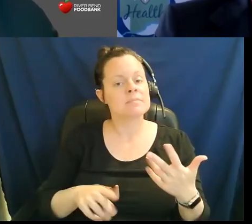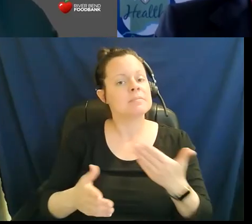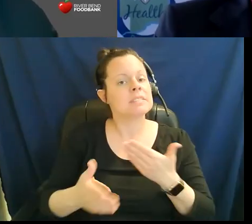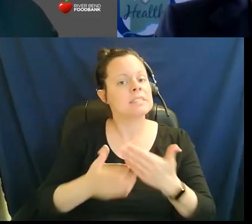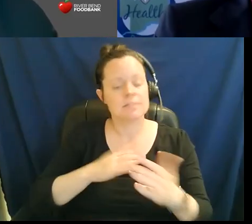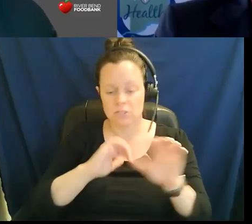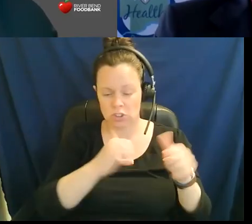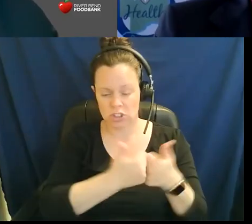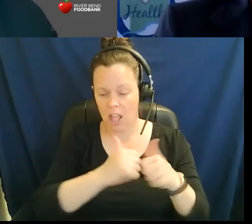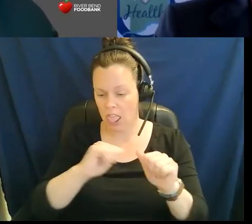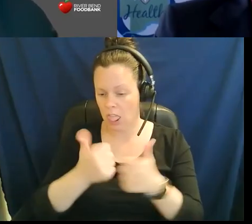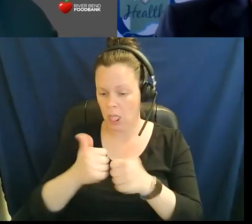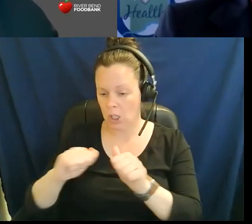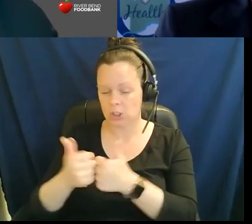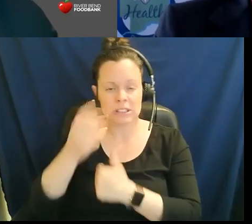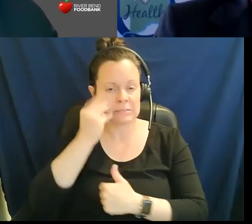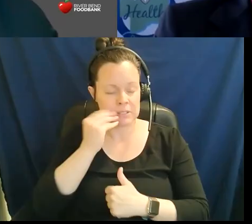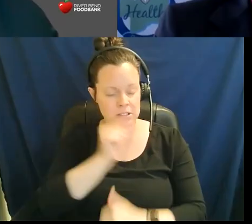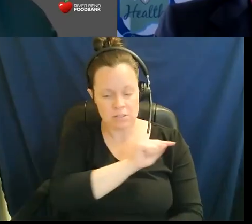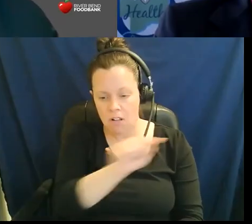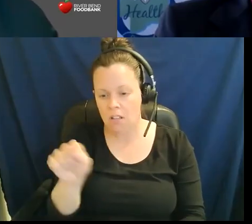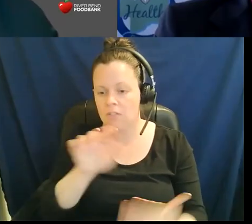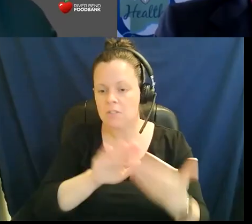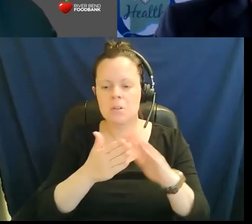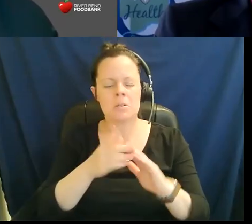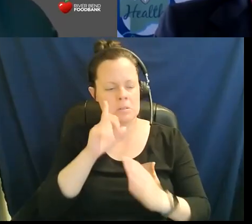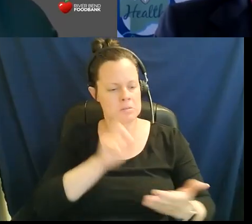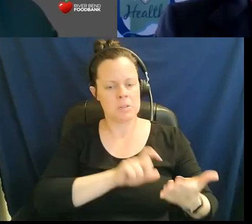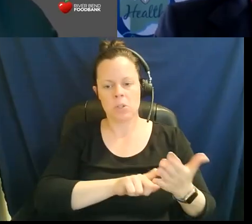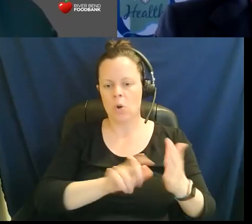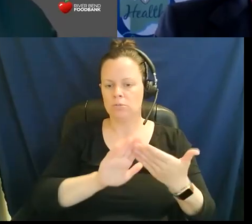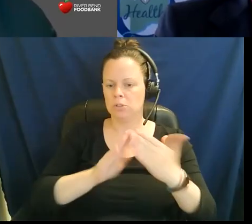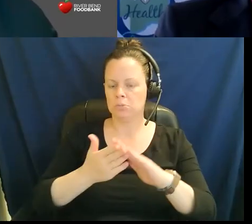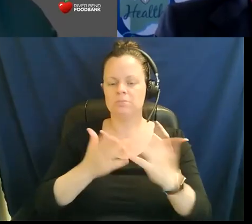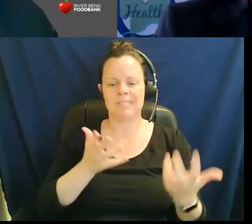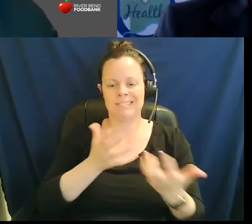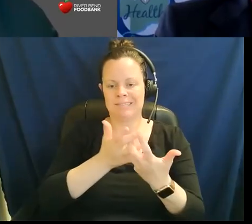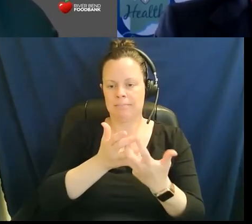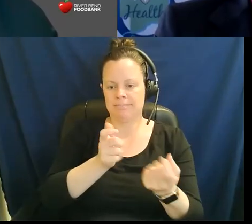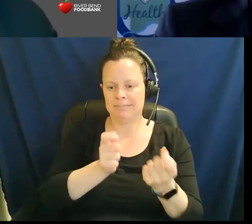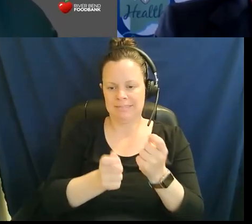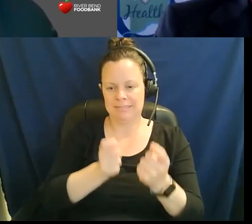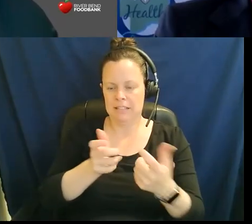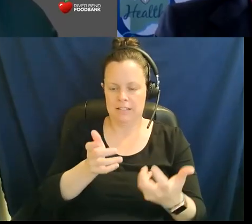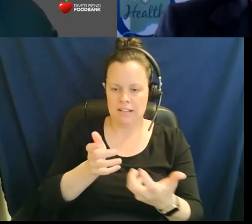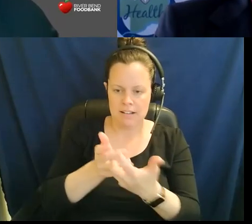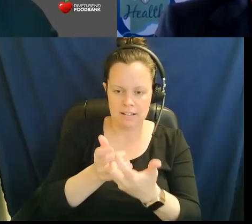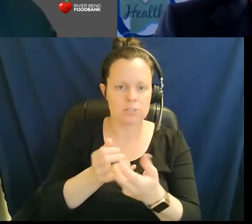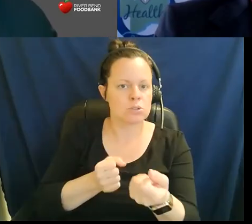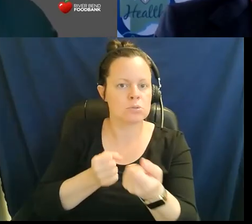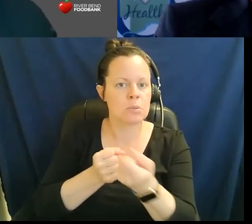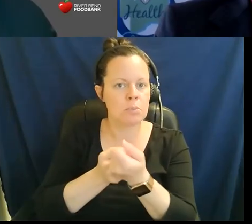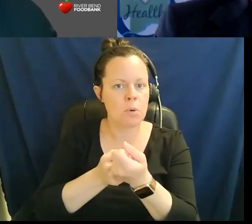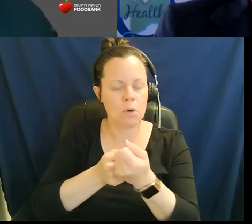areas of our community, we've seen our community adapt and innovate to help support individuals, families,